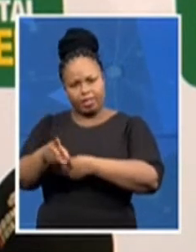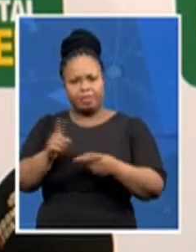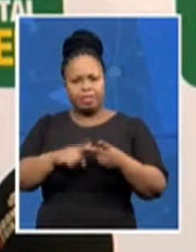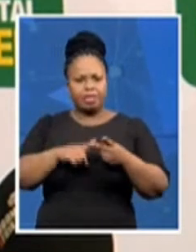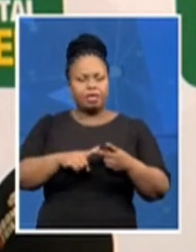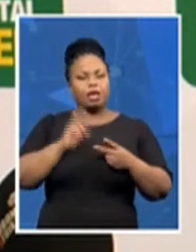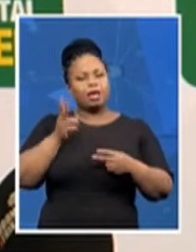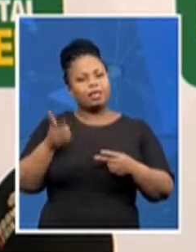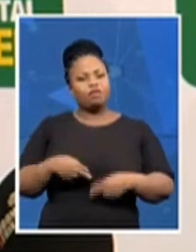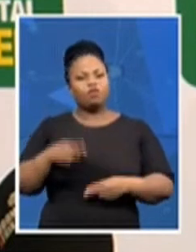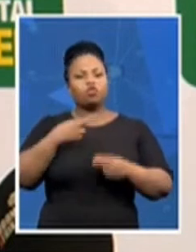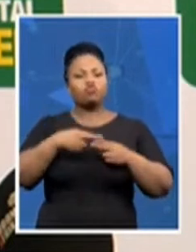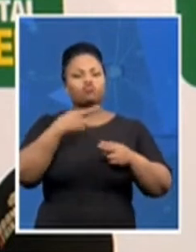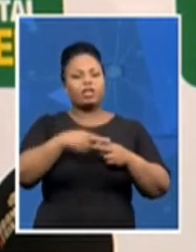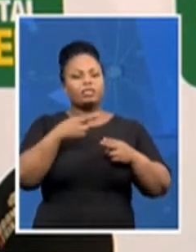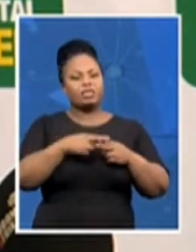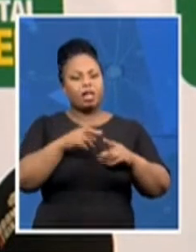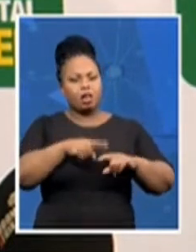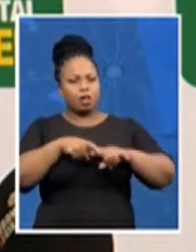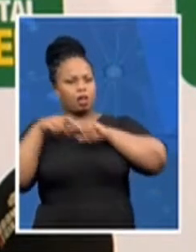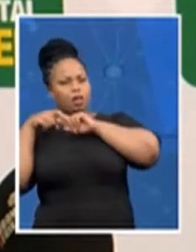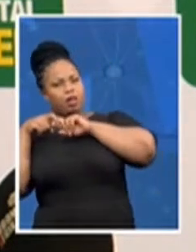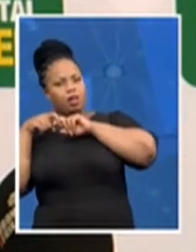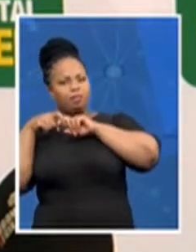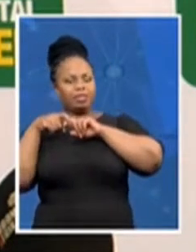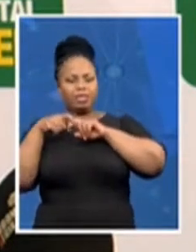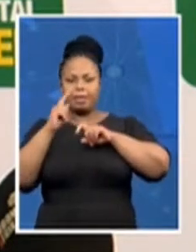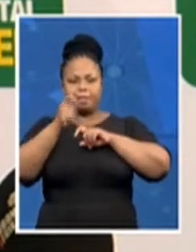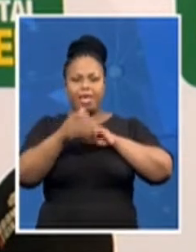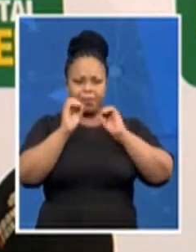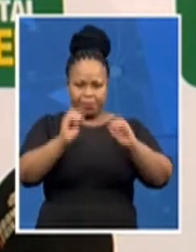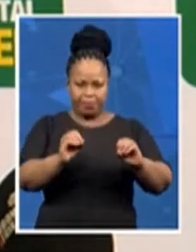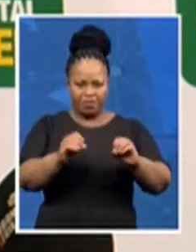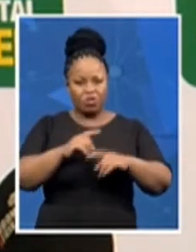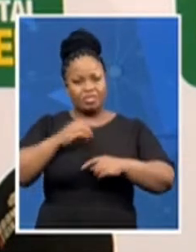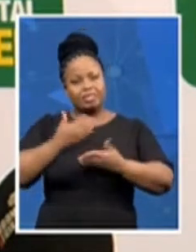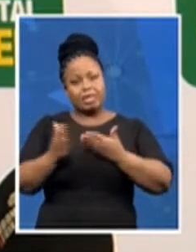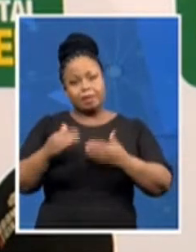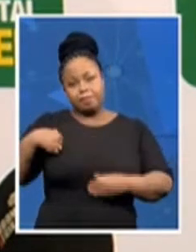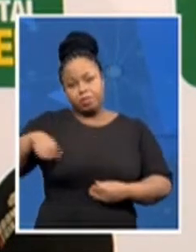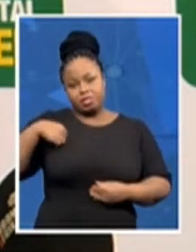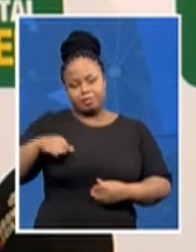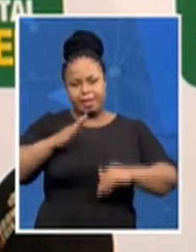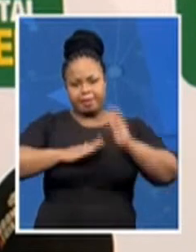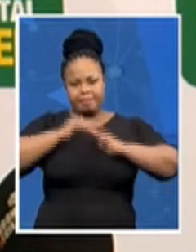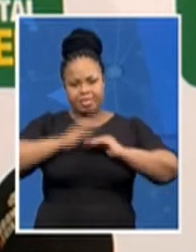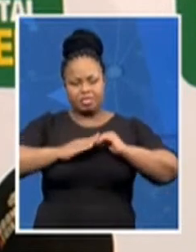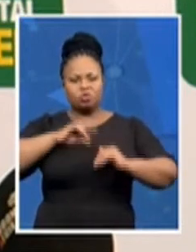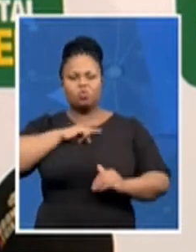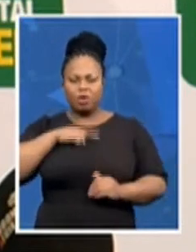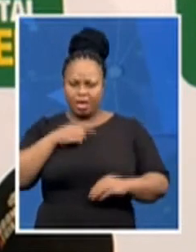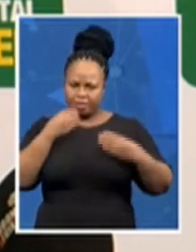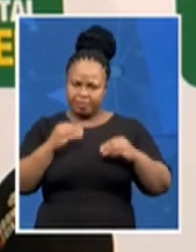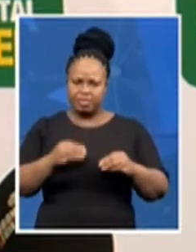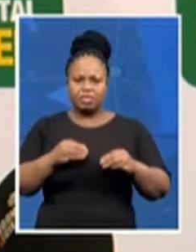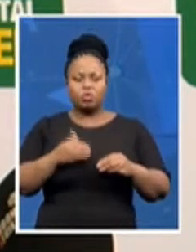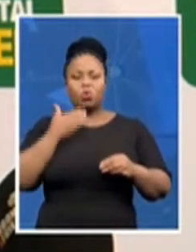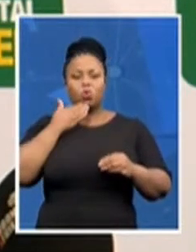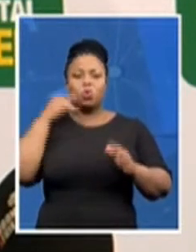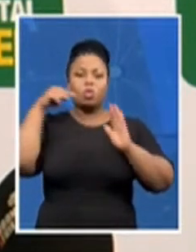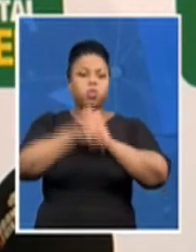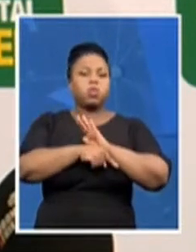using municipal buildings, allow business that currently not operating